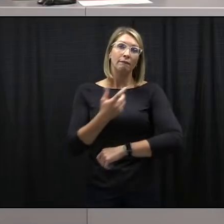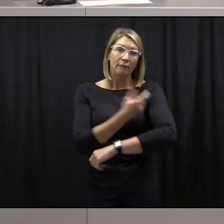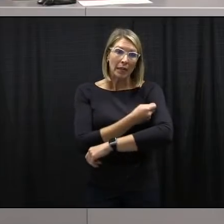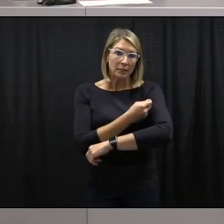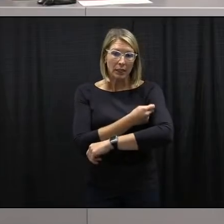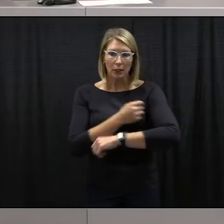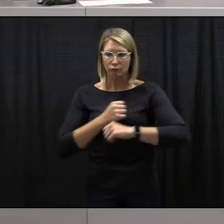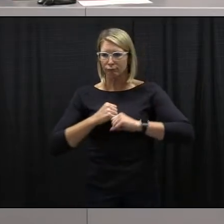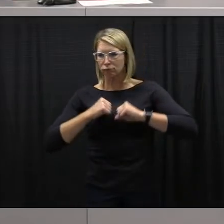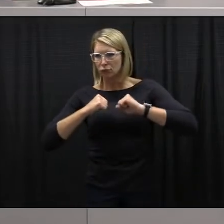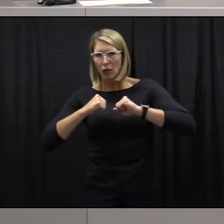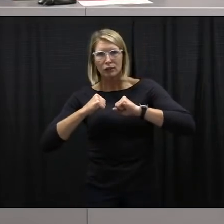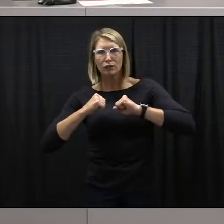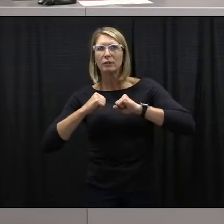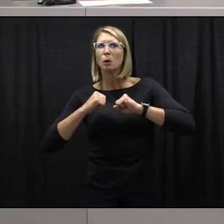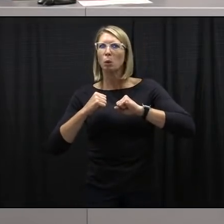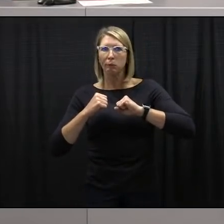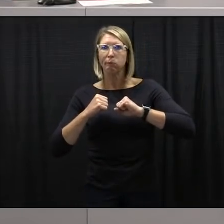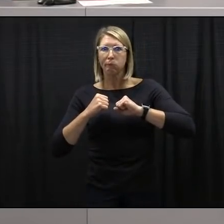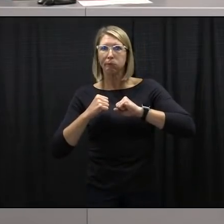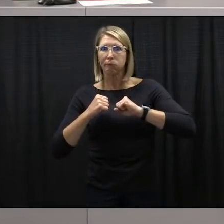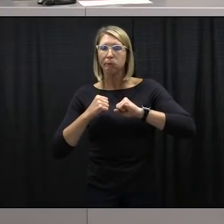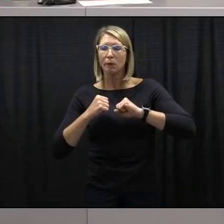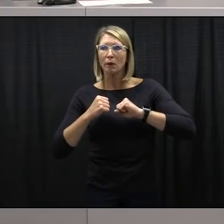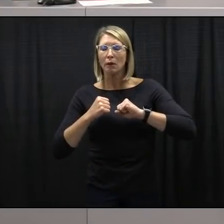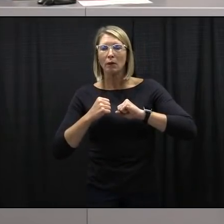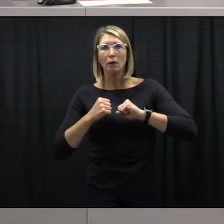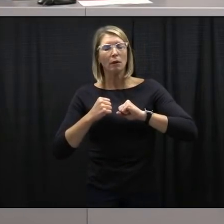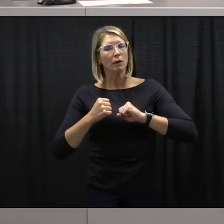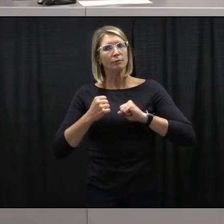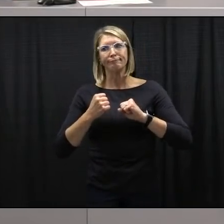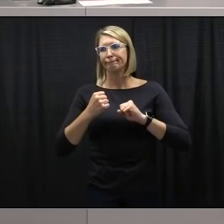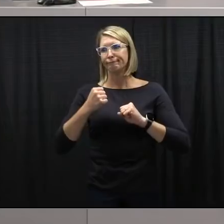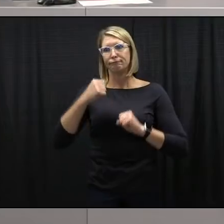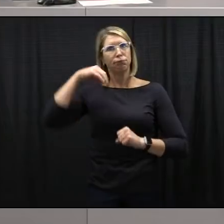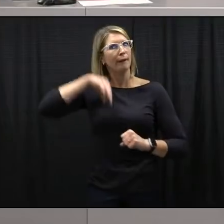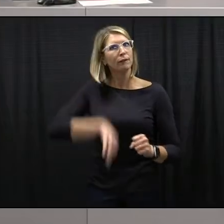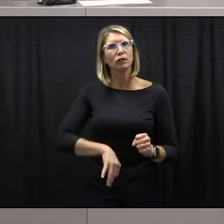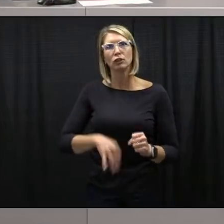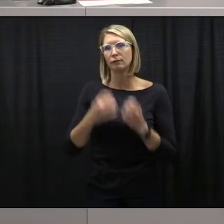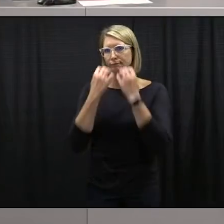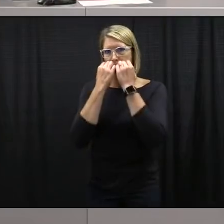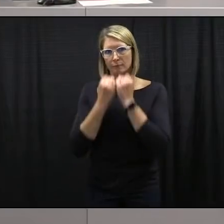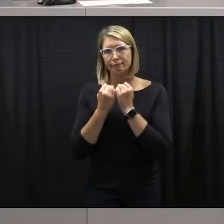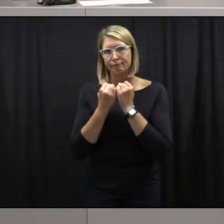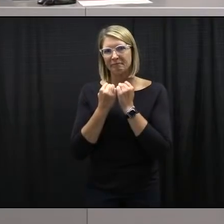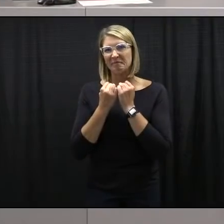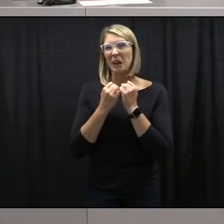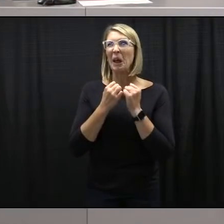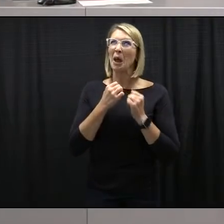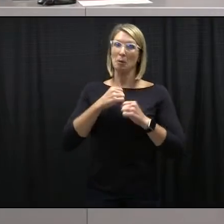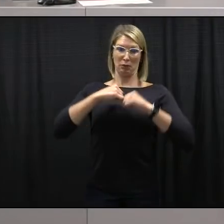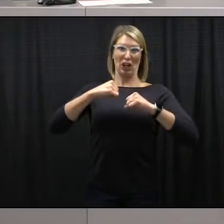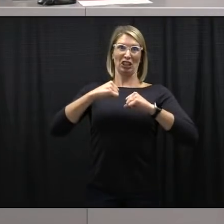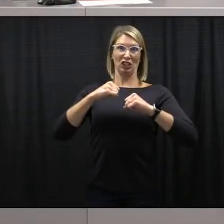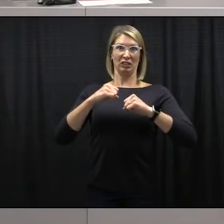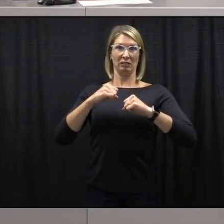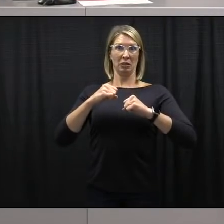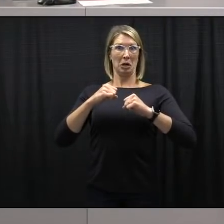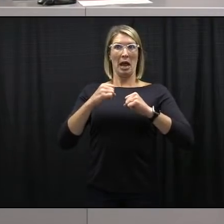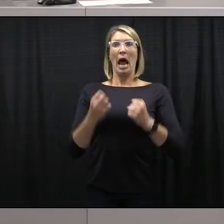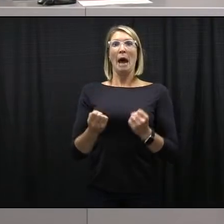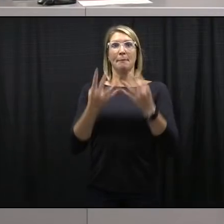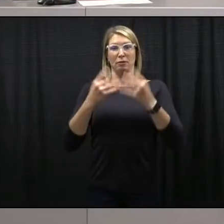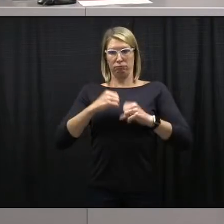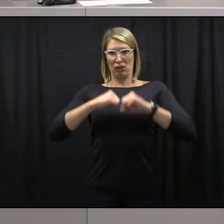for symptomatic infection is, hovering somewhere between 70 and 80%, then we